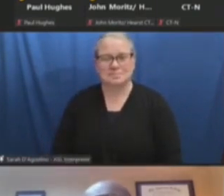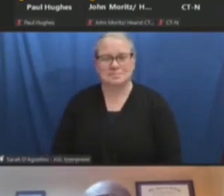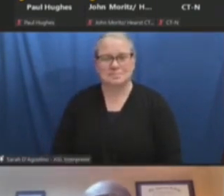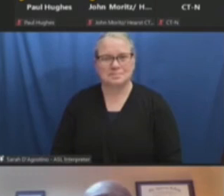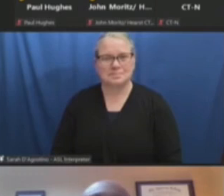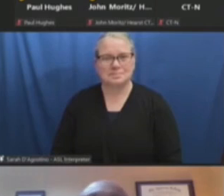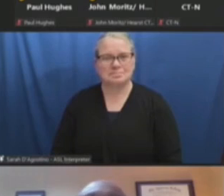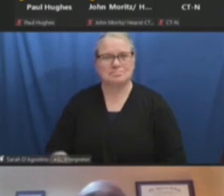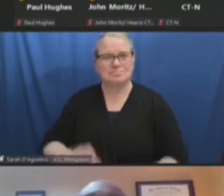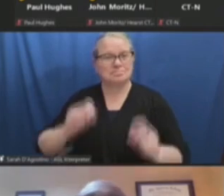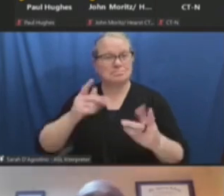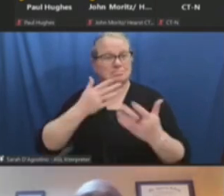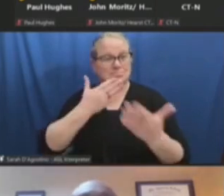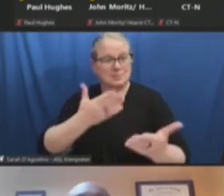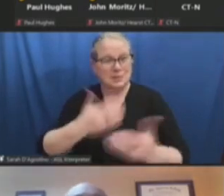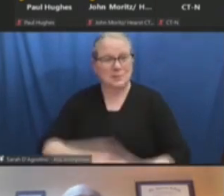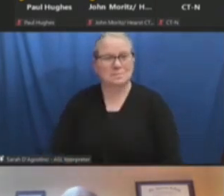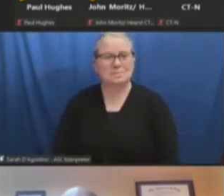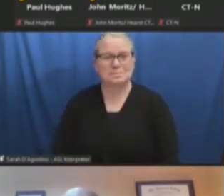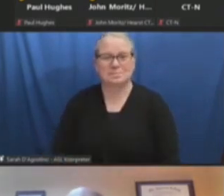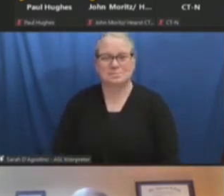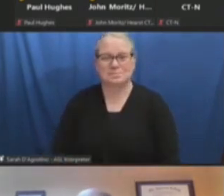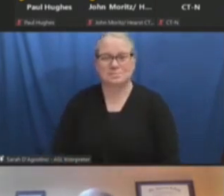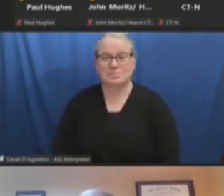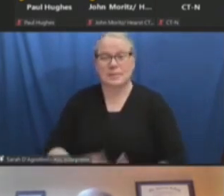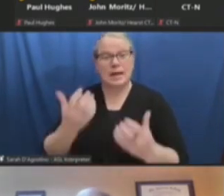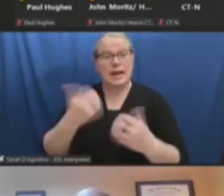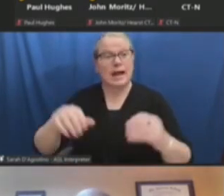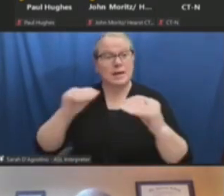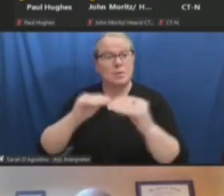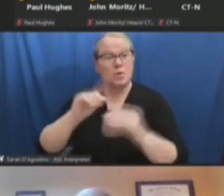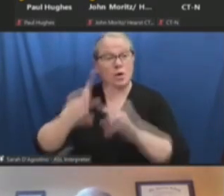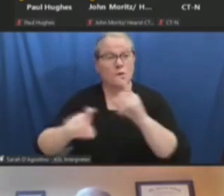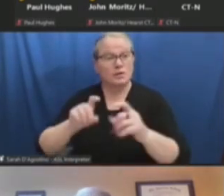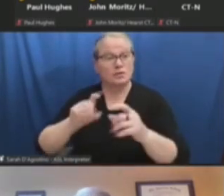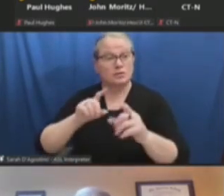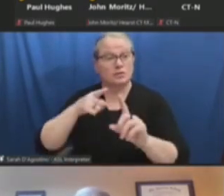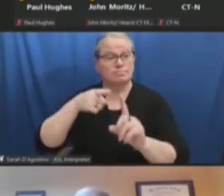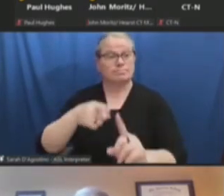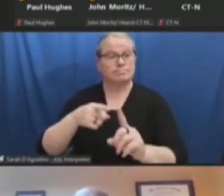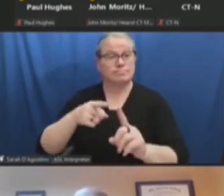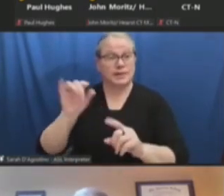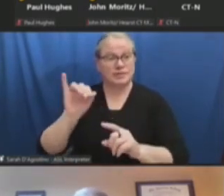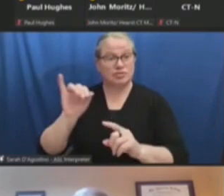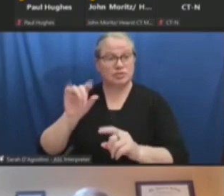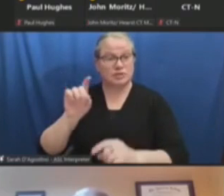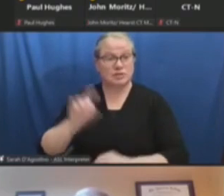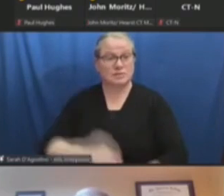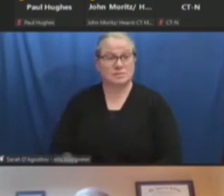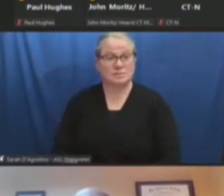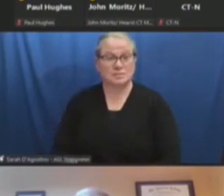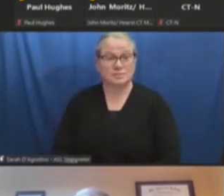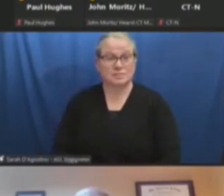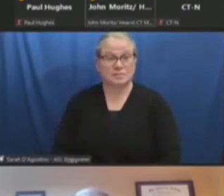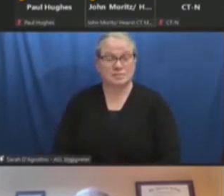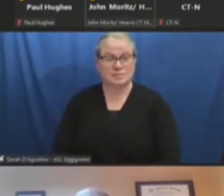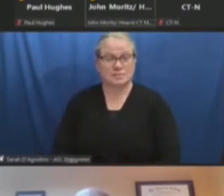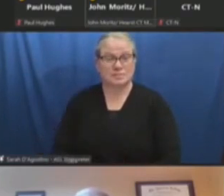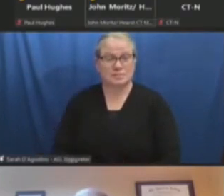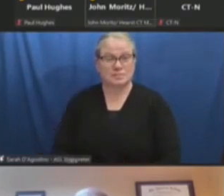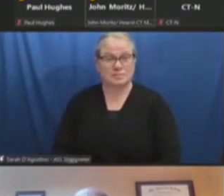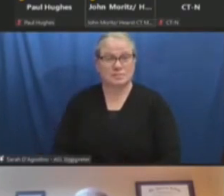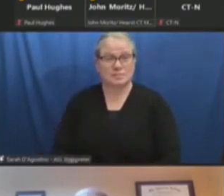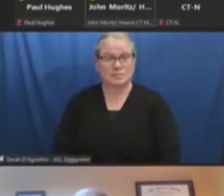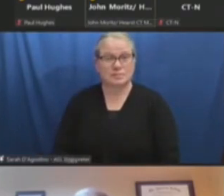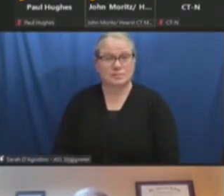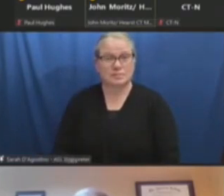Okay, thank you. Do we have any more on-topic questions for our guests today? Yeah, sorry, I just